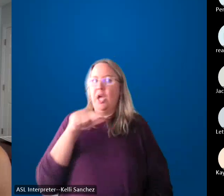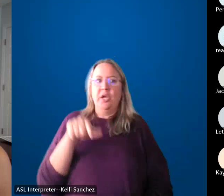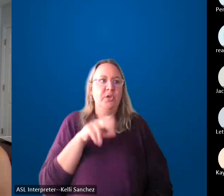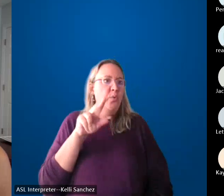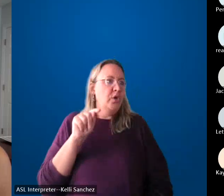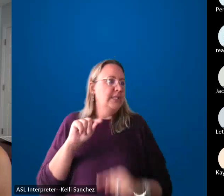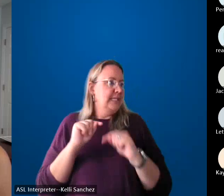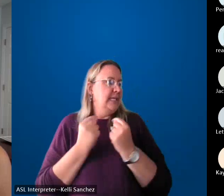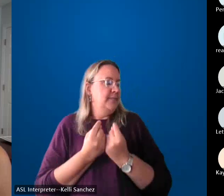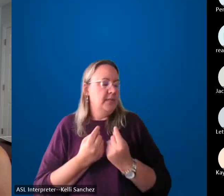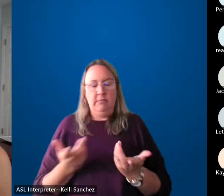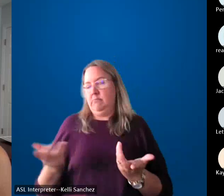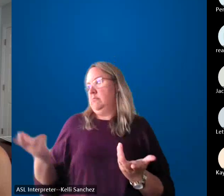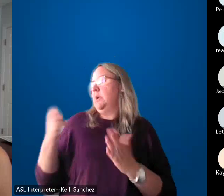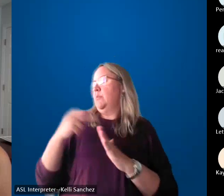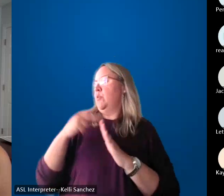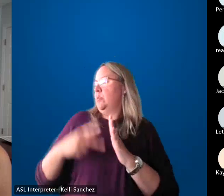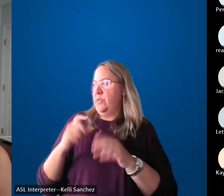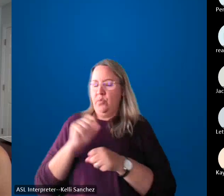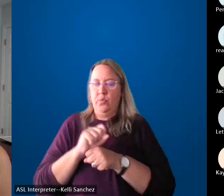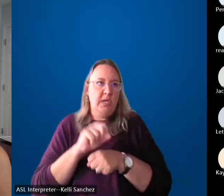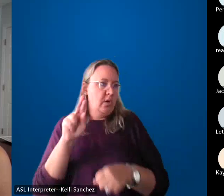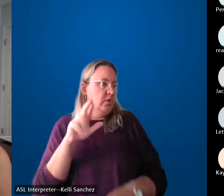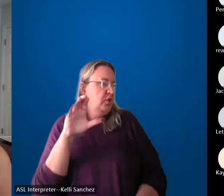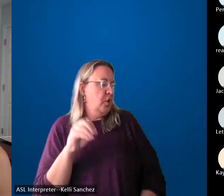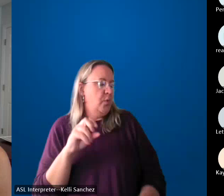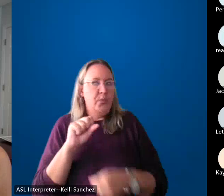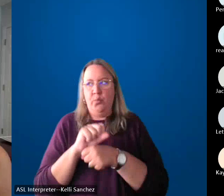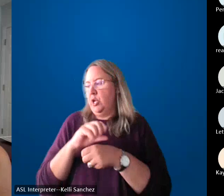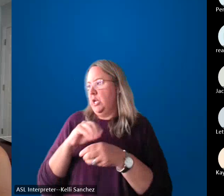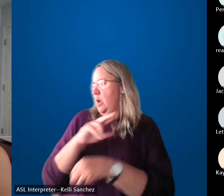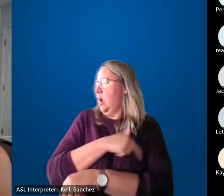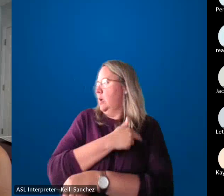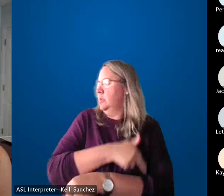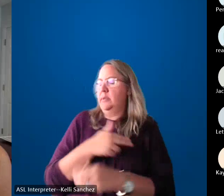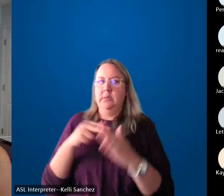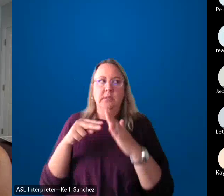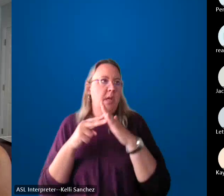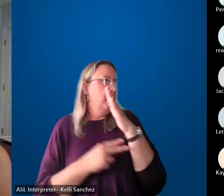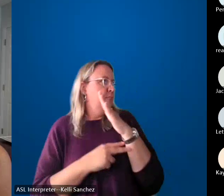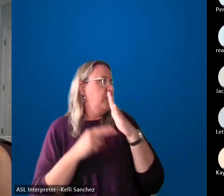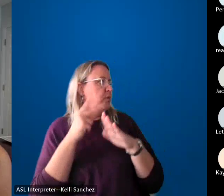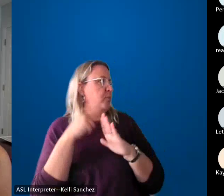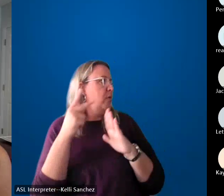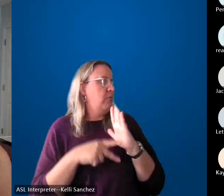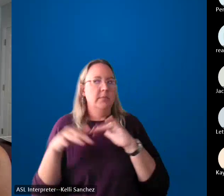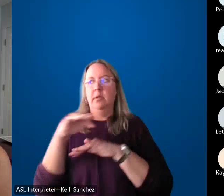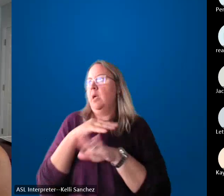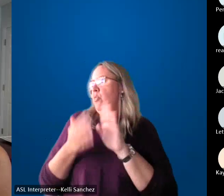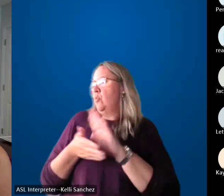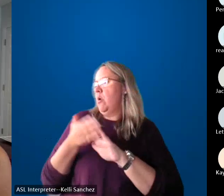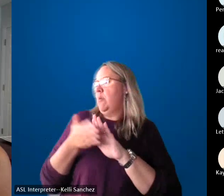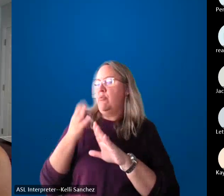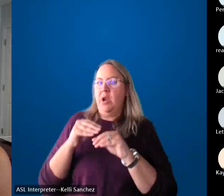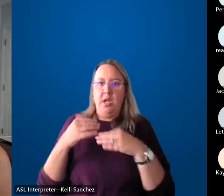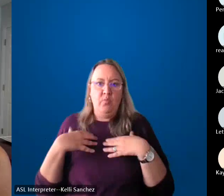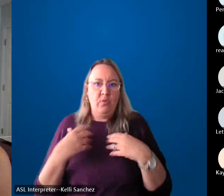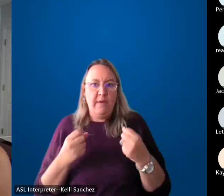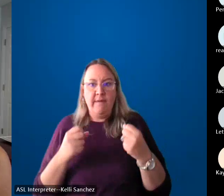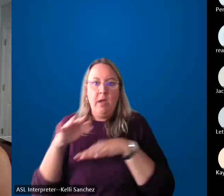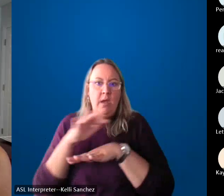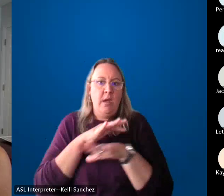and deflection programs. They're working in RCOs. They're working in hospitals and bridge programs. They're operating in recovery residences